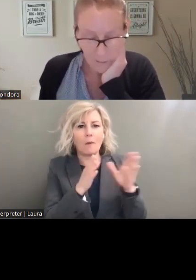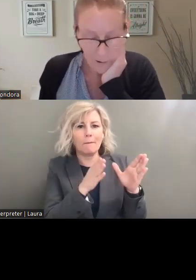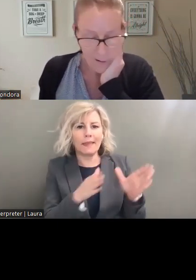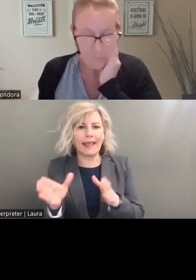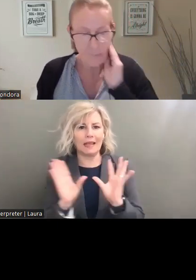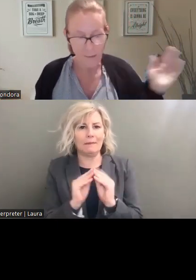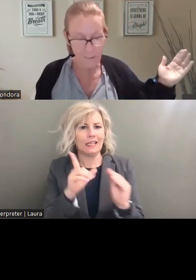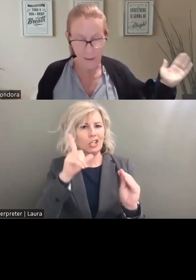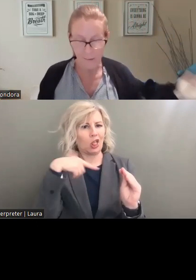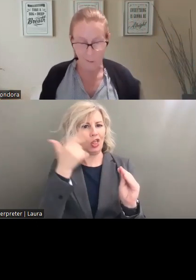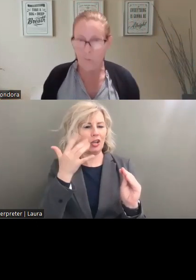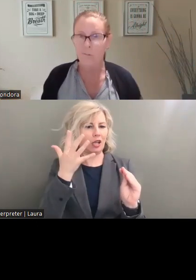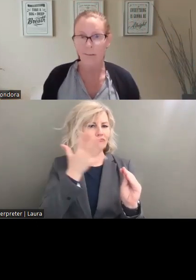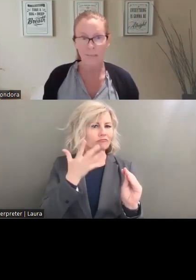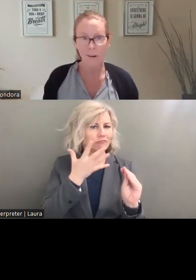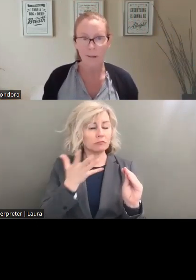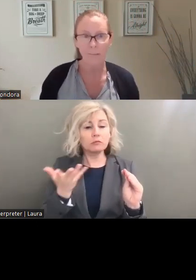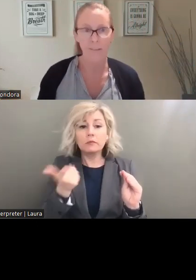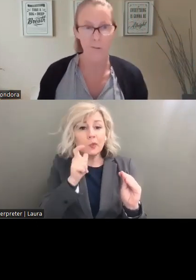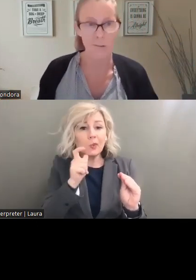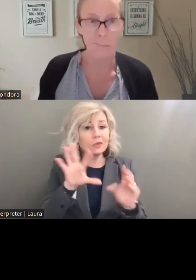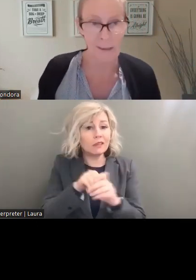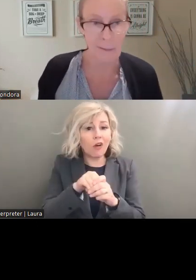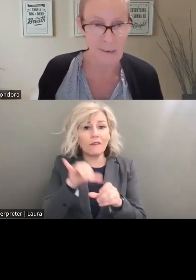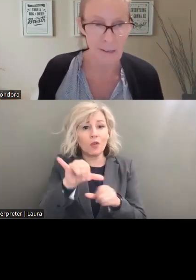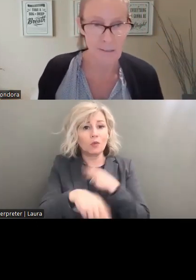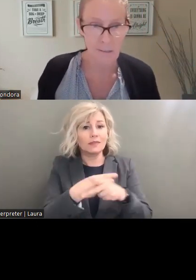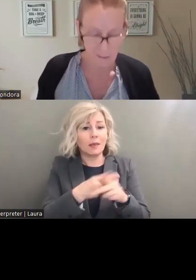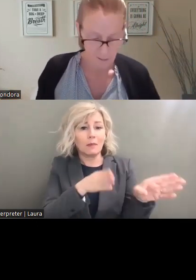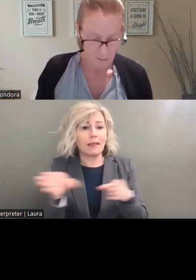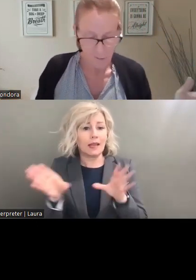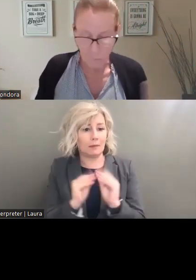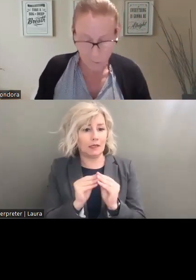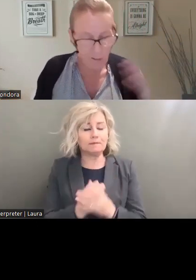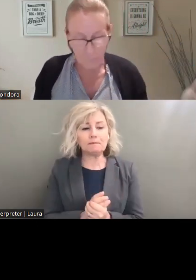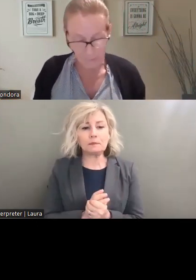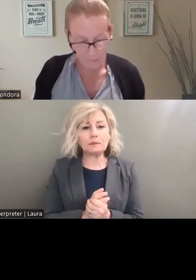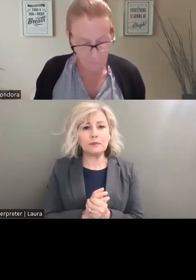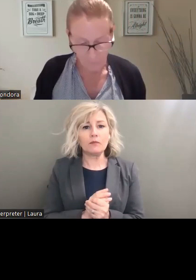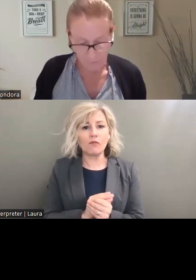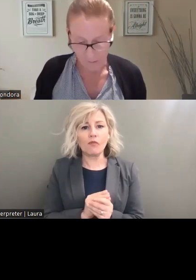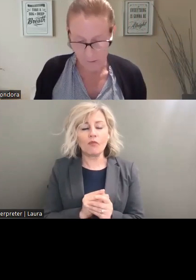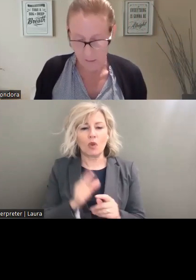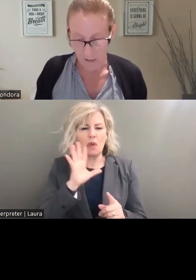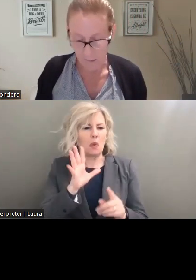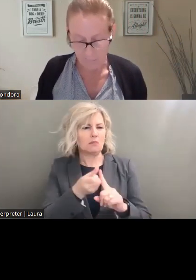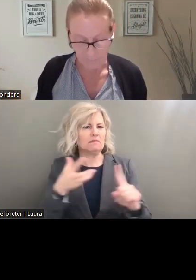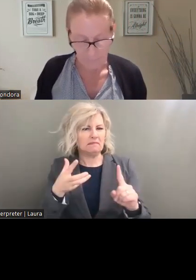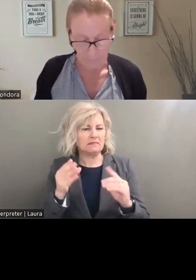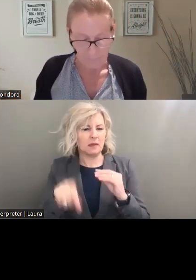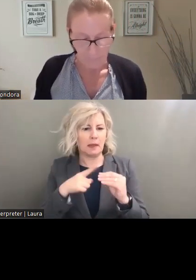look. And who is involved in those planning meetings. And so we'll talk a bit about that.